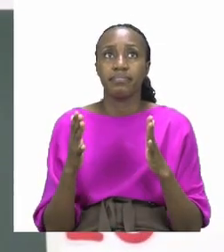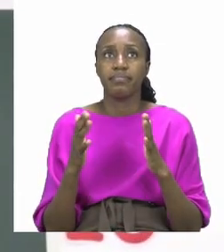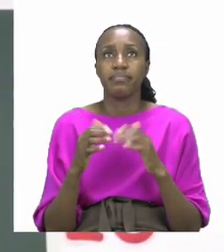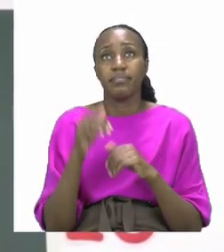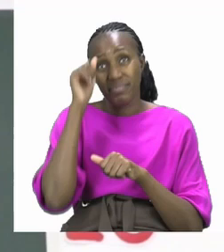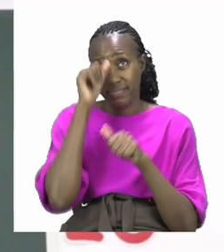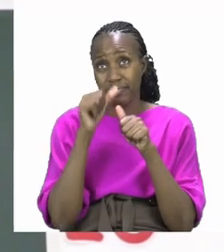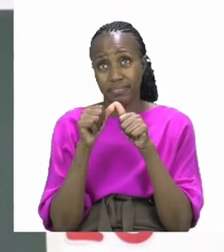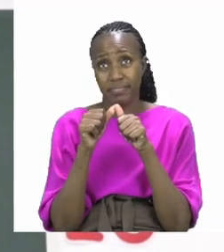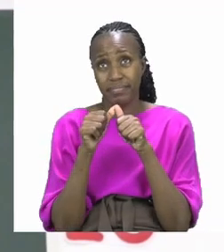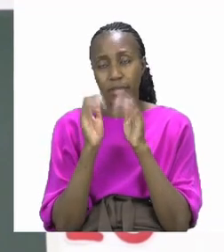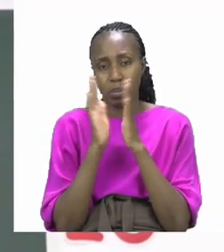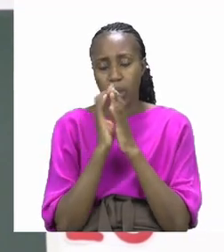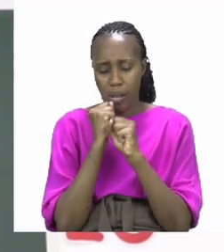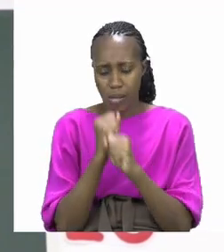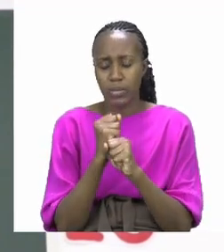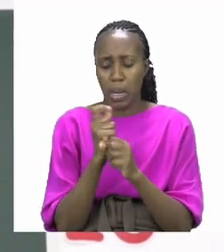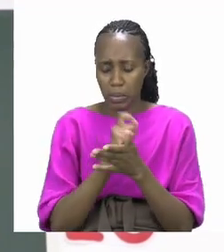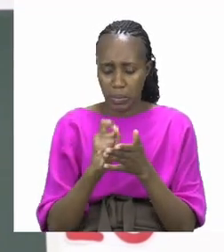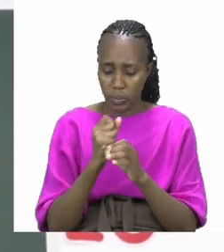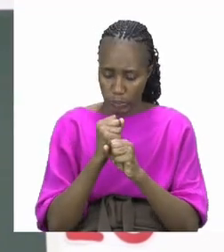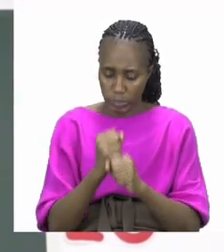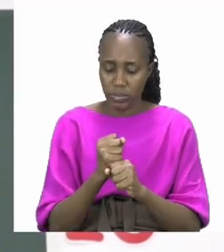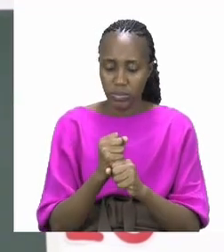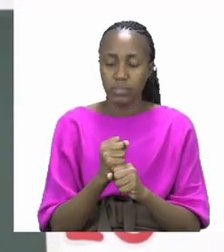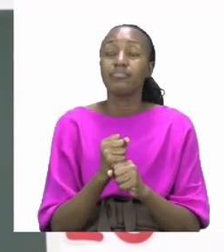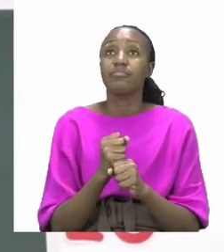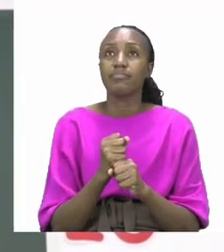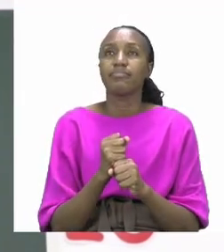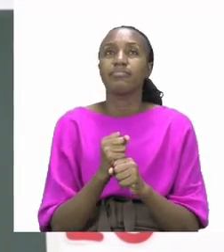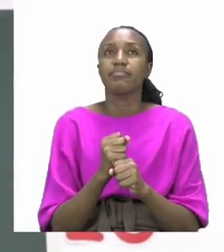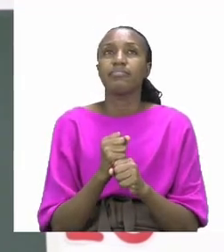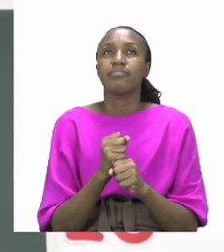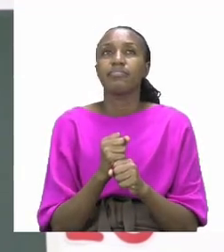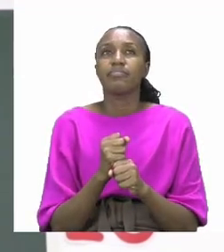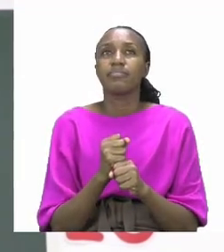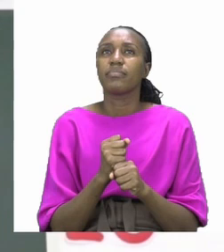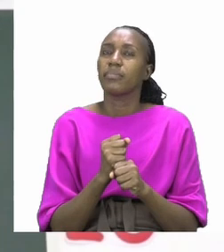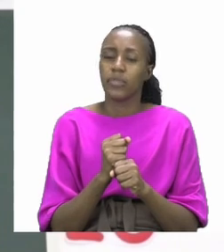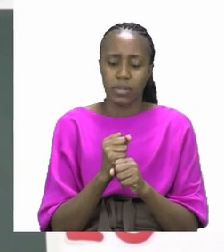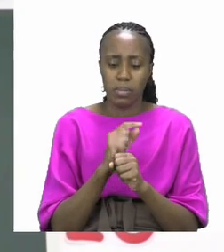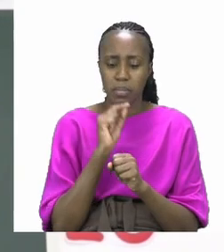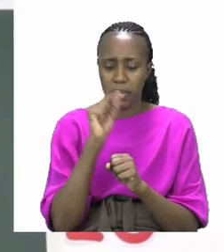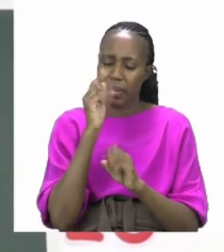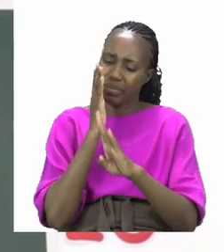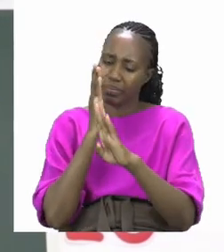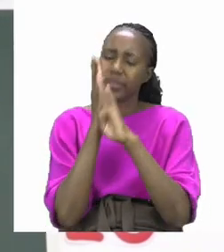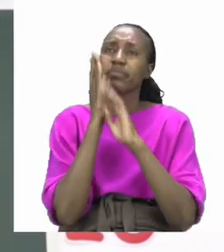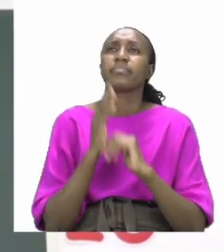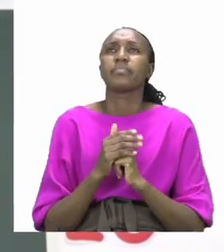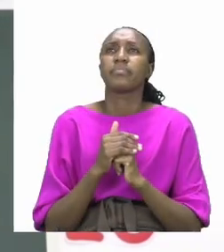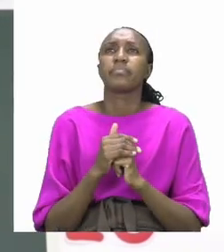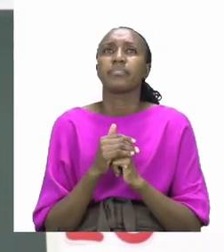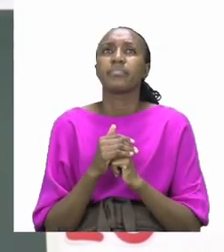Remember, press hard. That's the first rule. The second is to follow each trace line. And then the third is